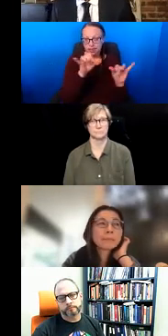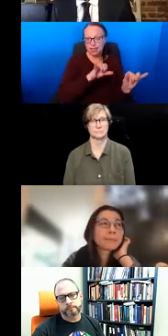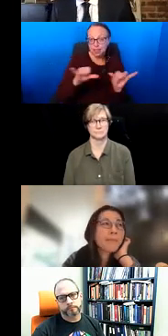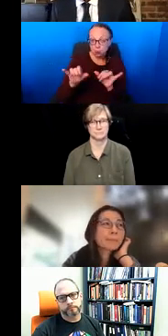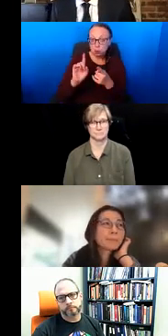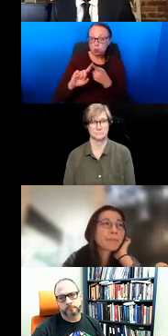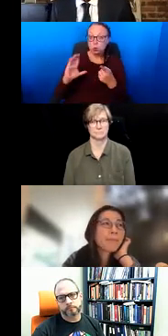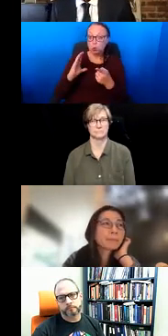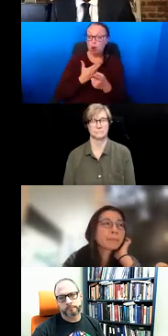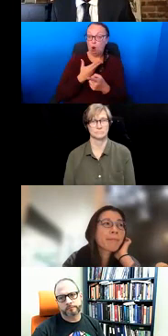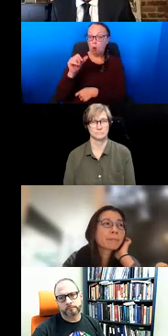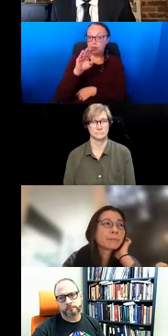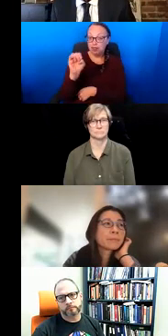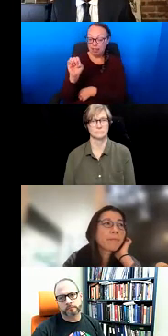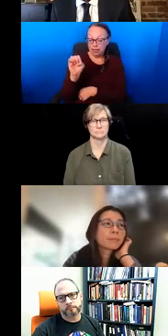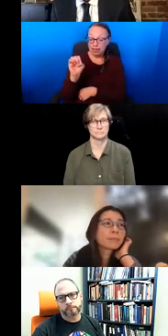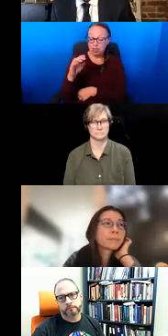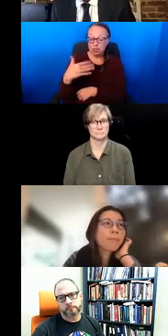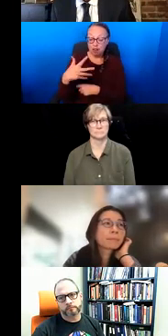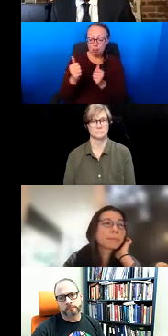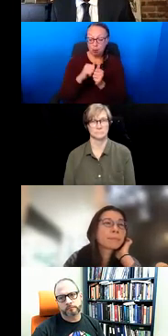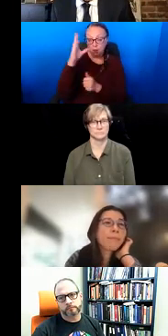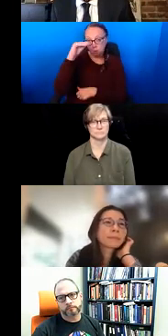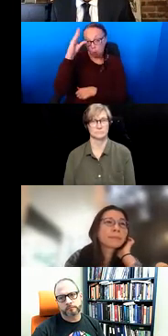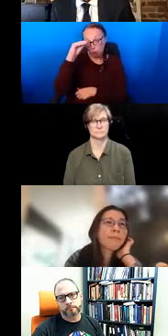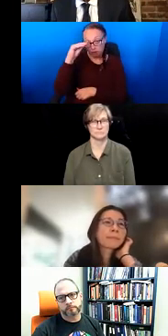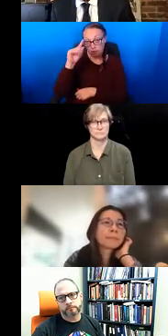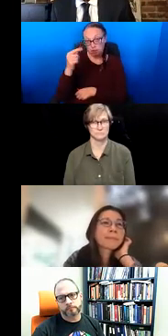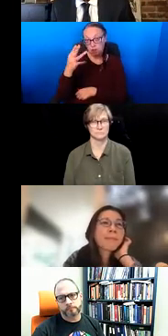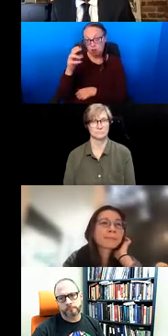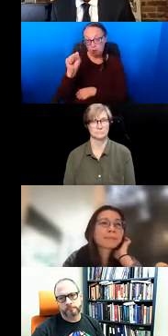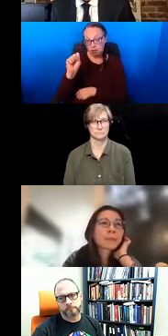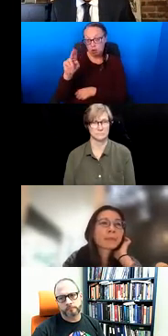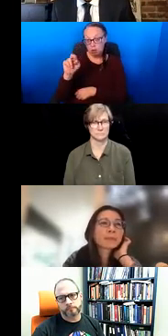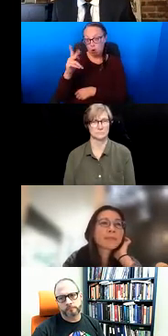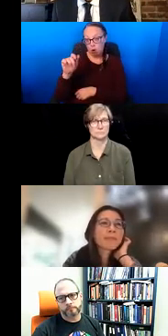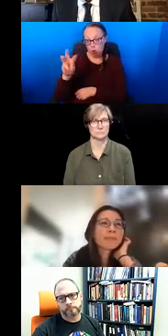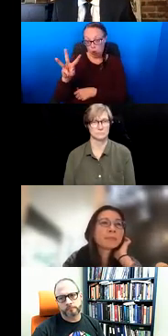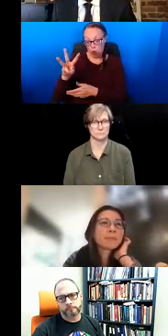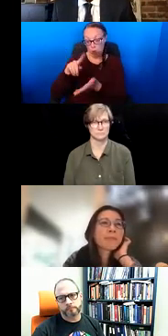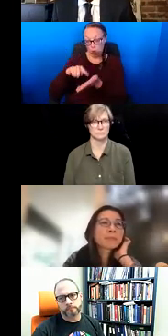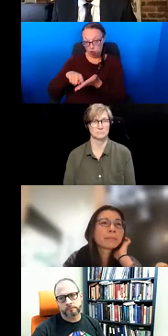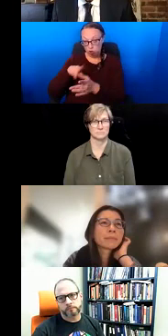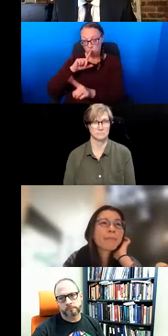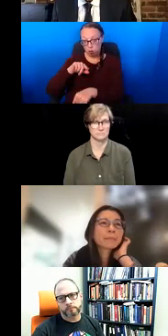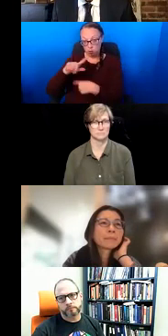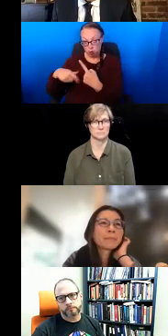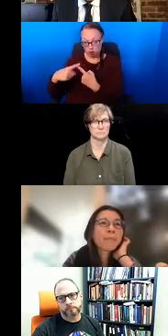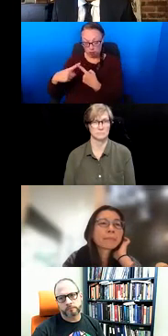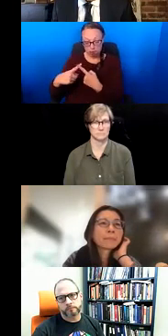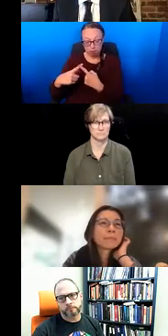our case of the boy that Thomas Barlow reported on. So what I'm showing you